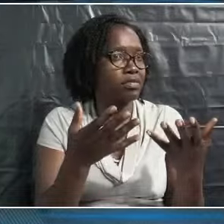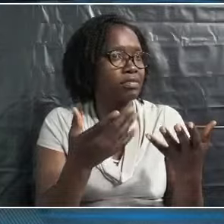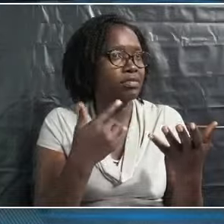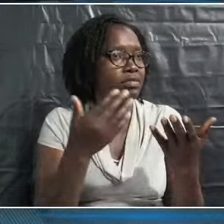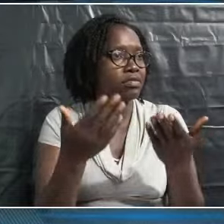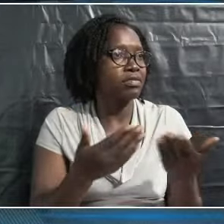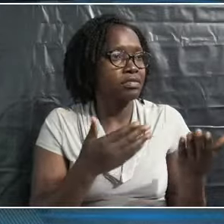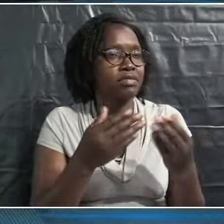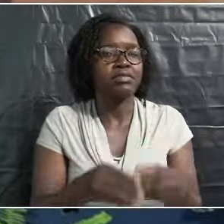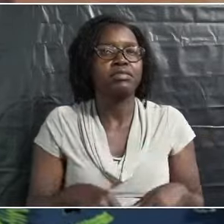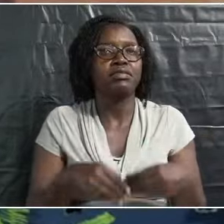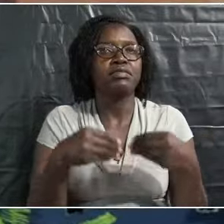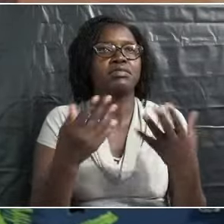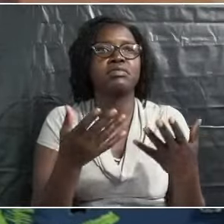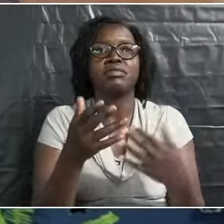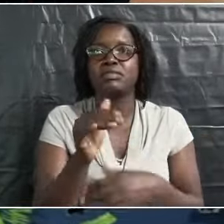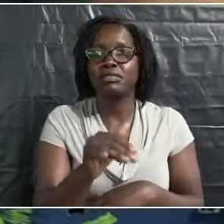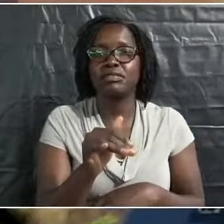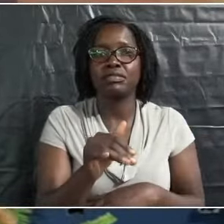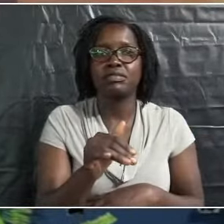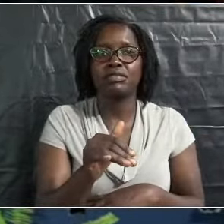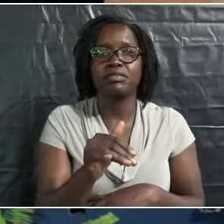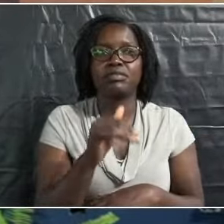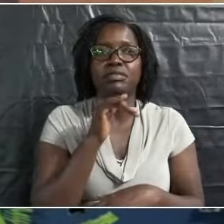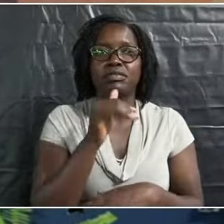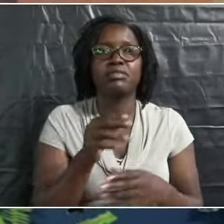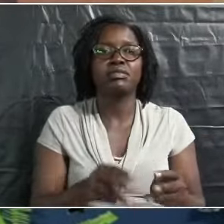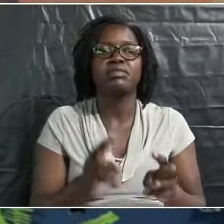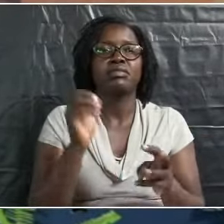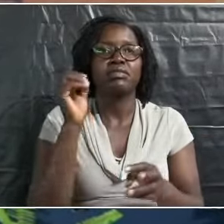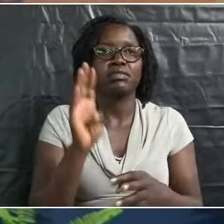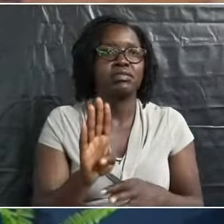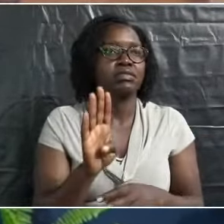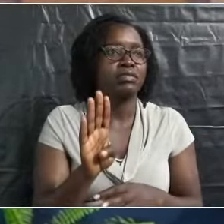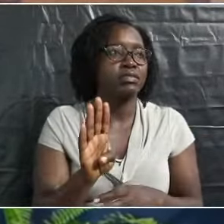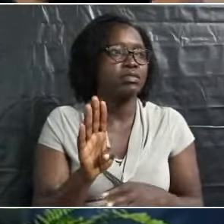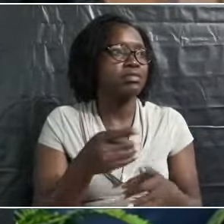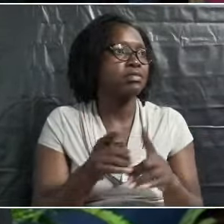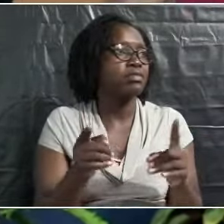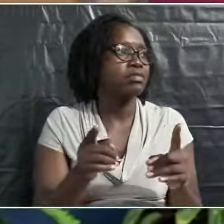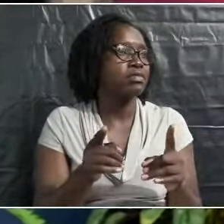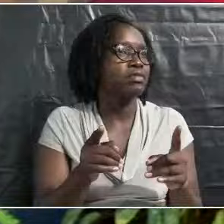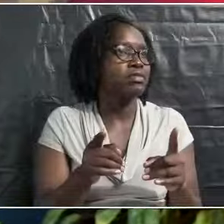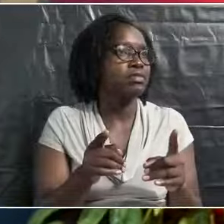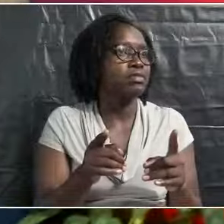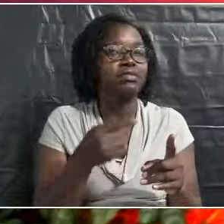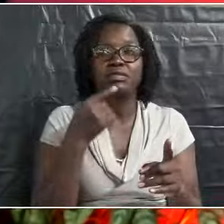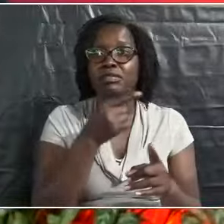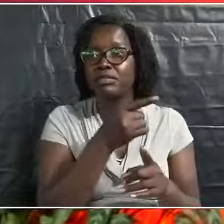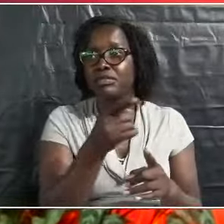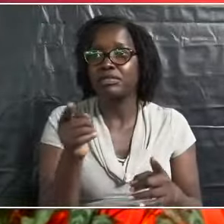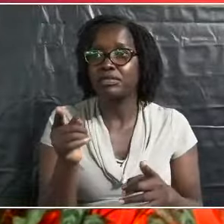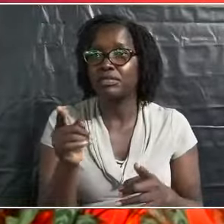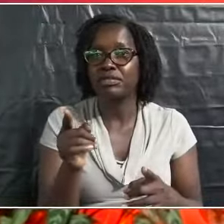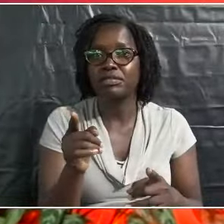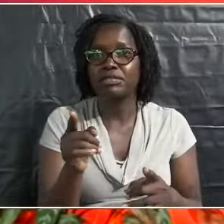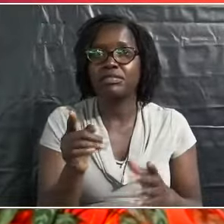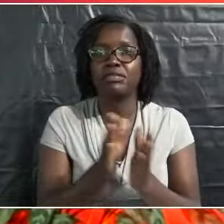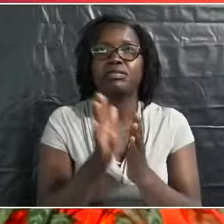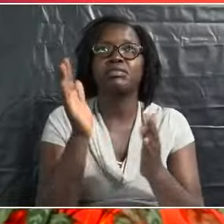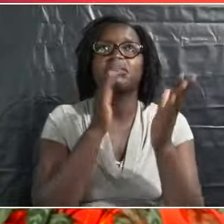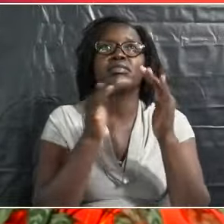bring an offering that is not the way it should be computed. But let me put it to us that up in heaven